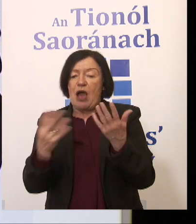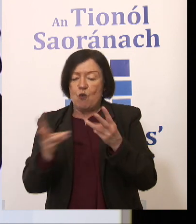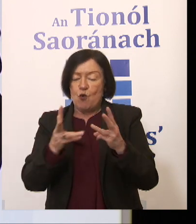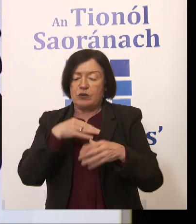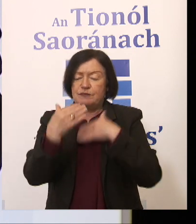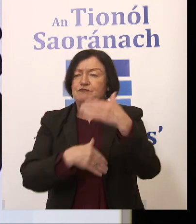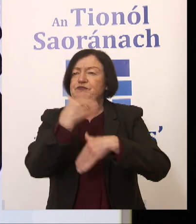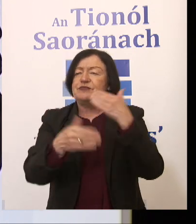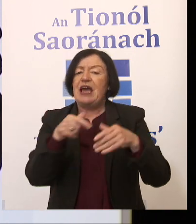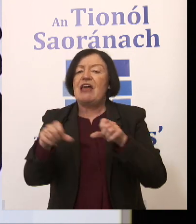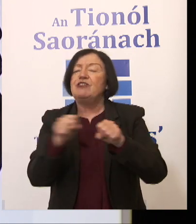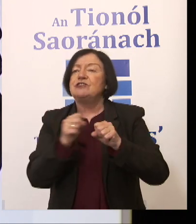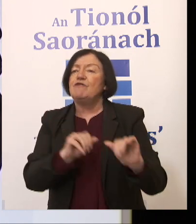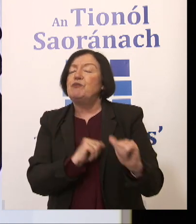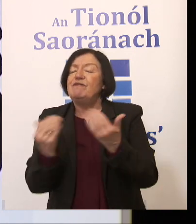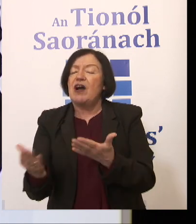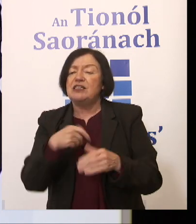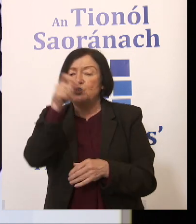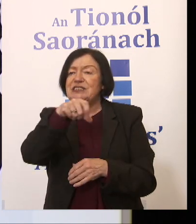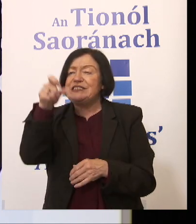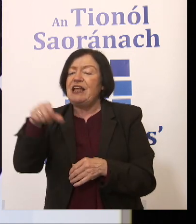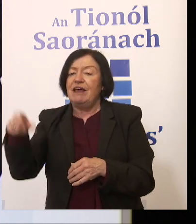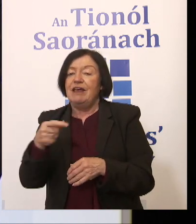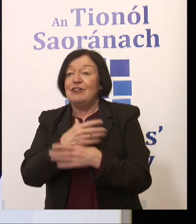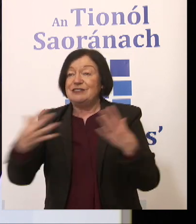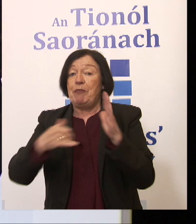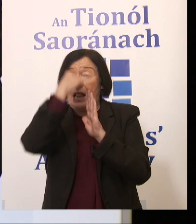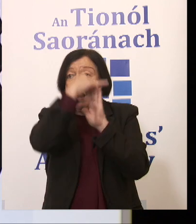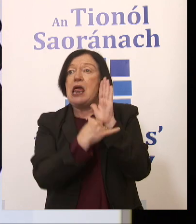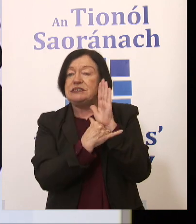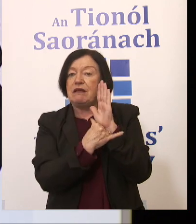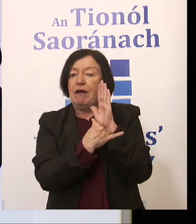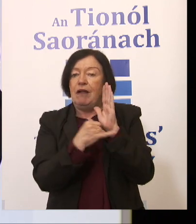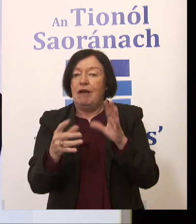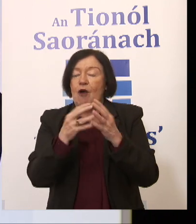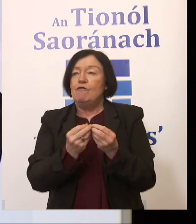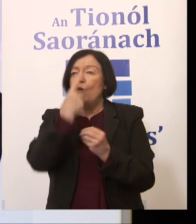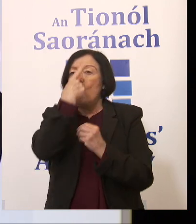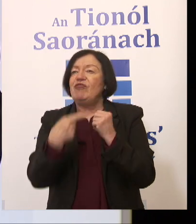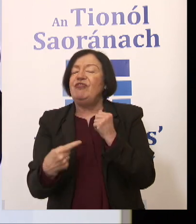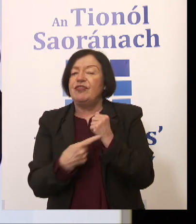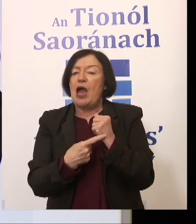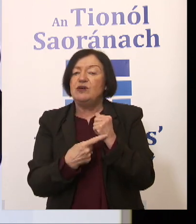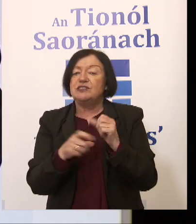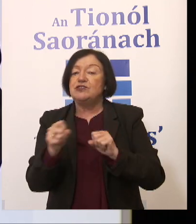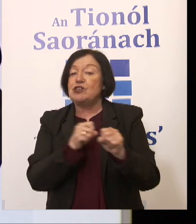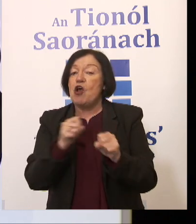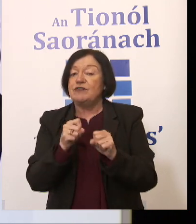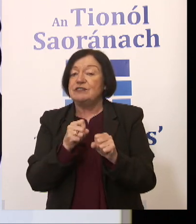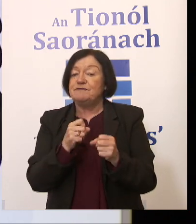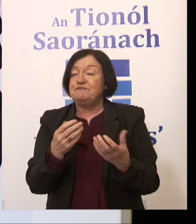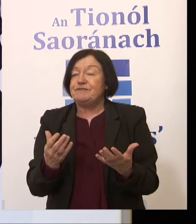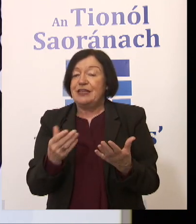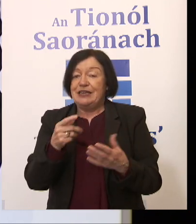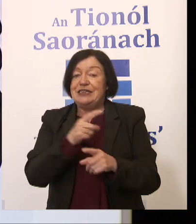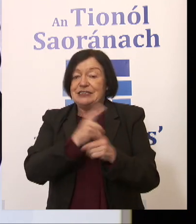that and the services it provides to citizens, there is a big list. It's actually over 1,000 services, would you believe, that